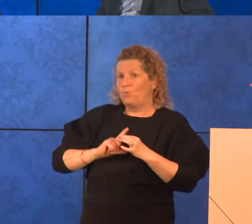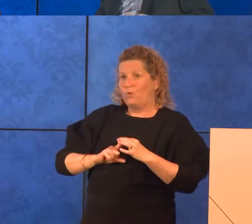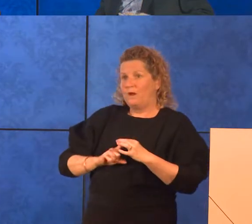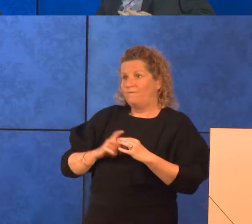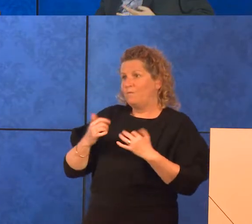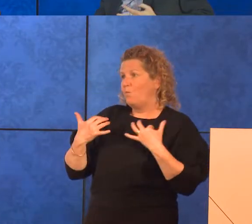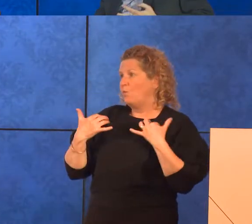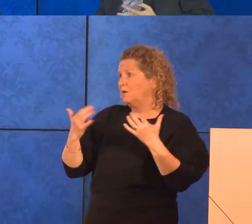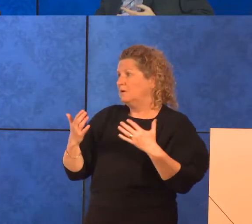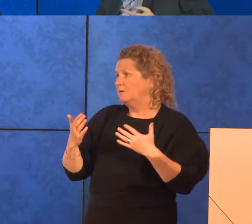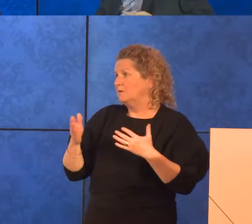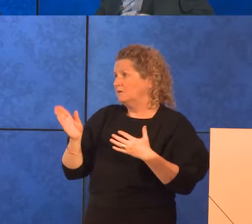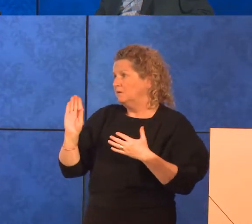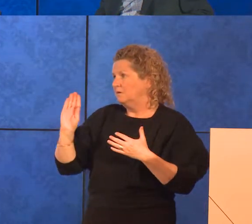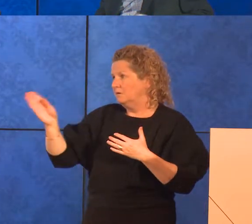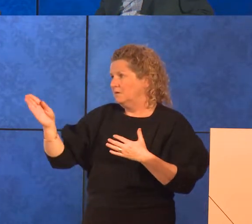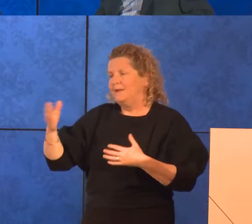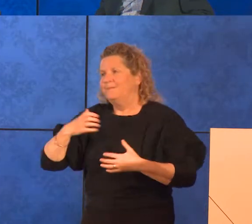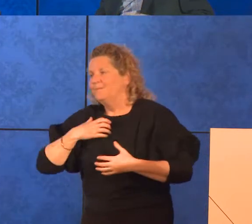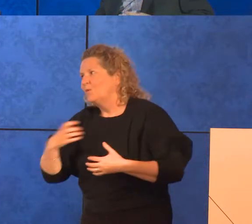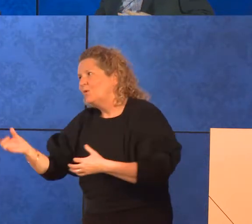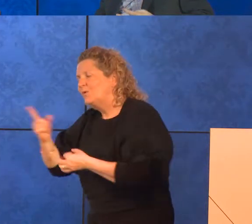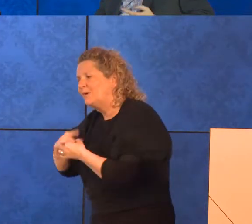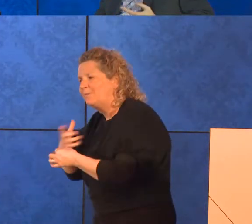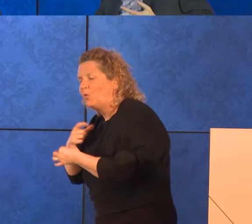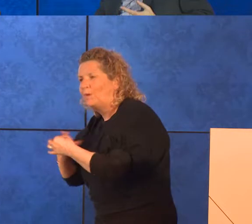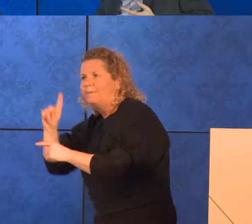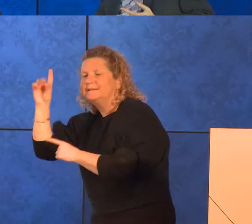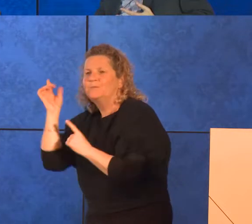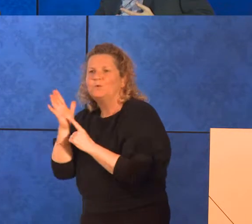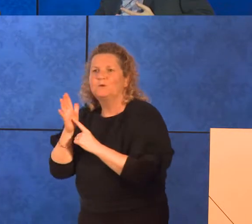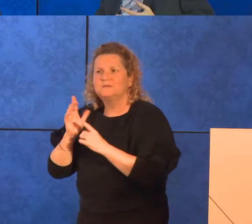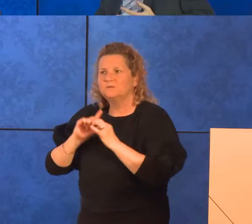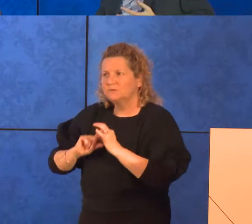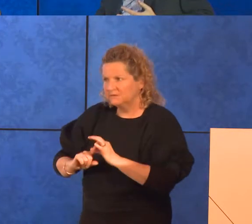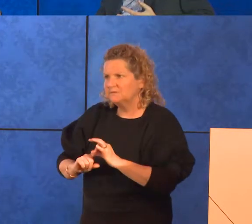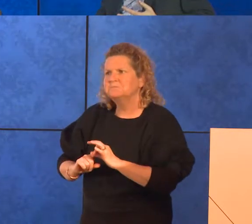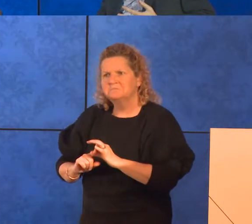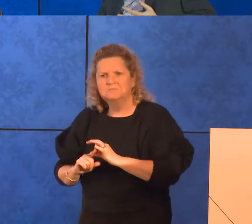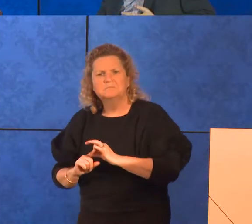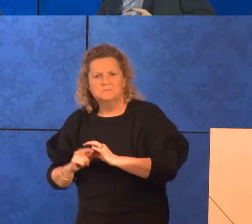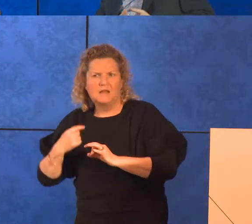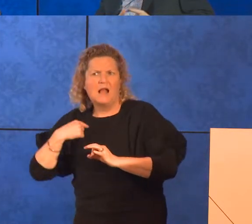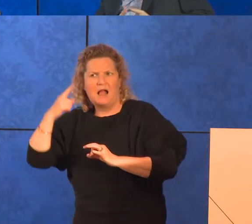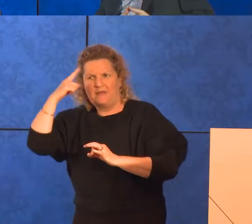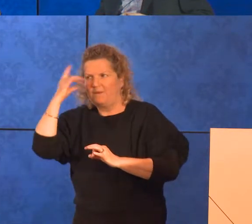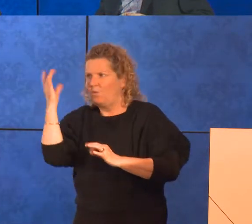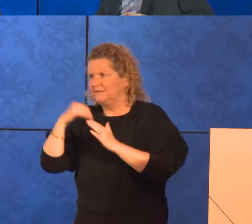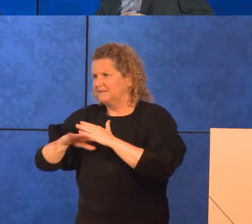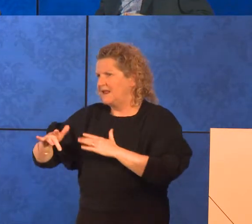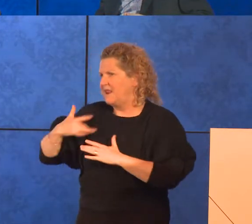audience. More questions? More questions, but important questions, right? I think this is a